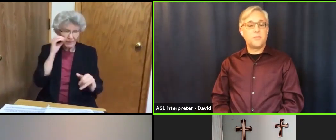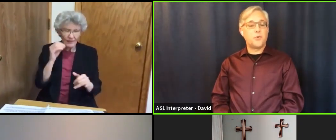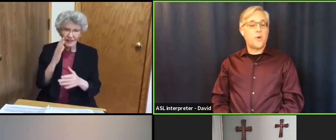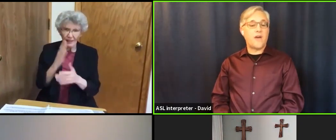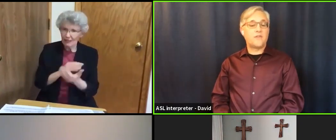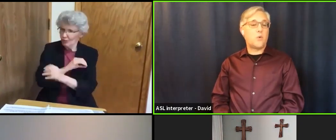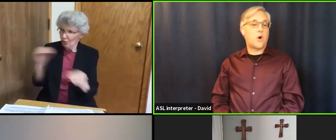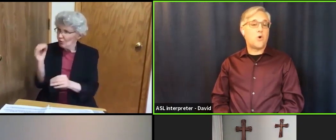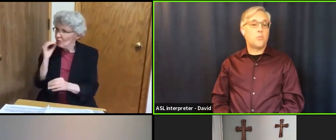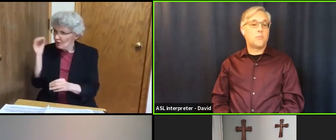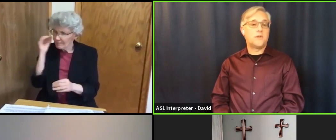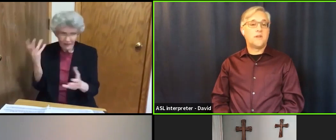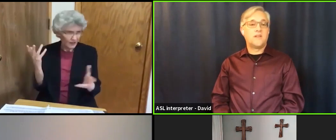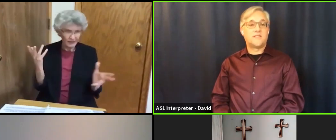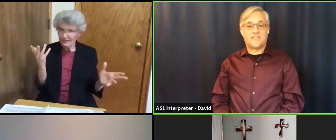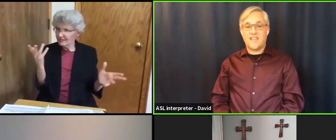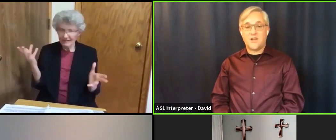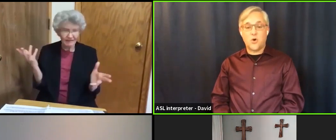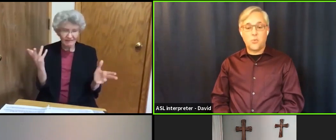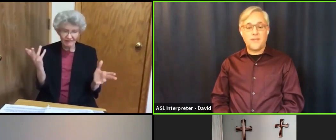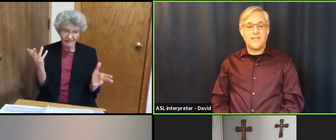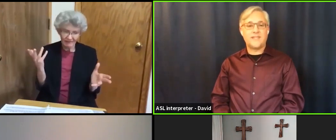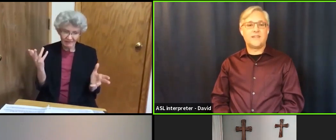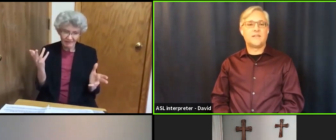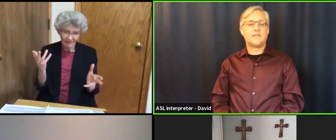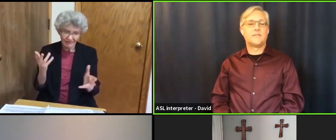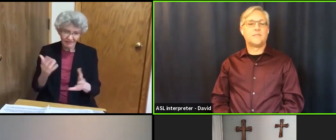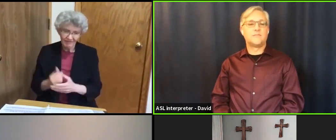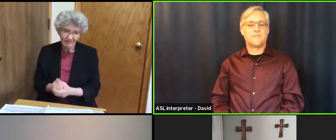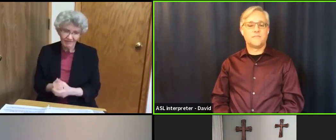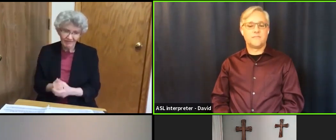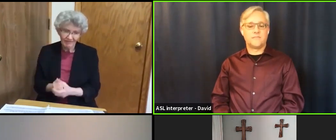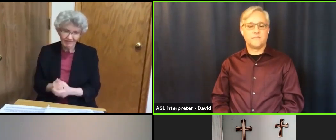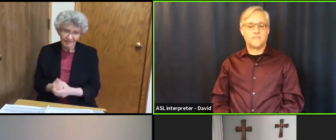The people who have no home to stay at home in.